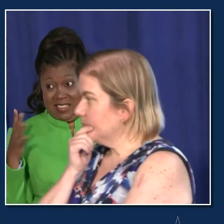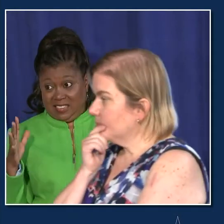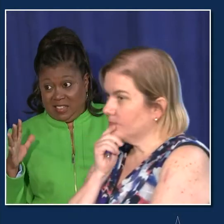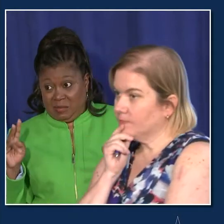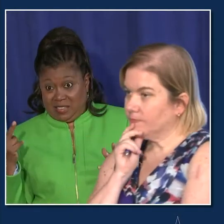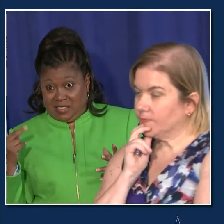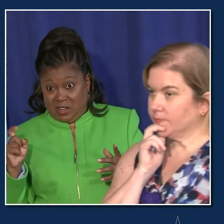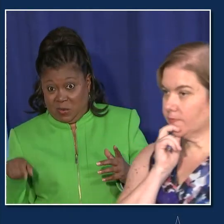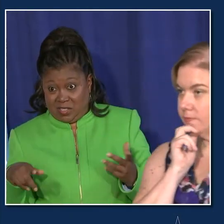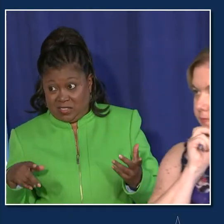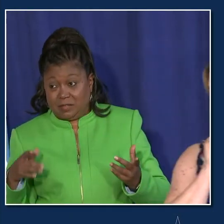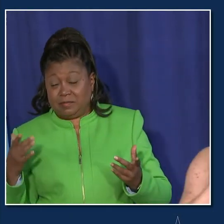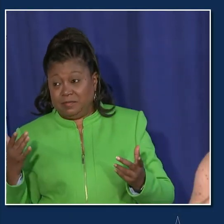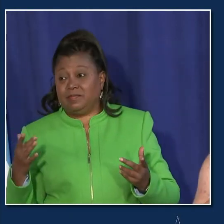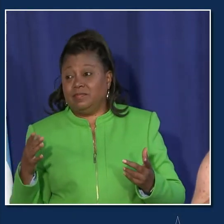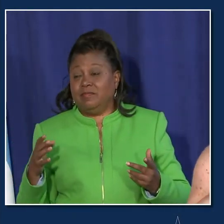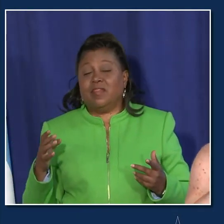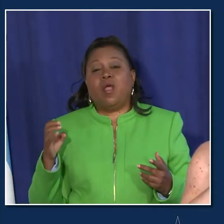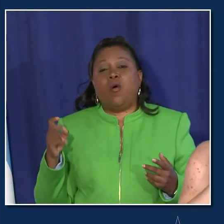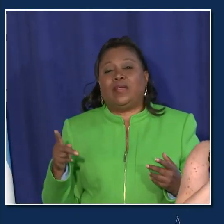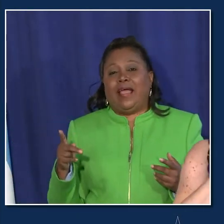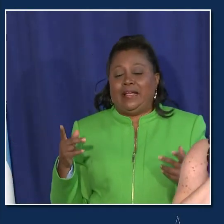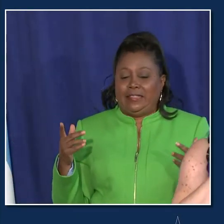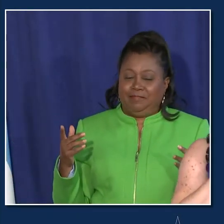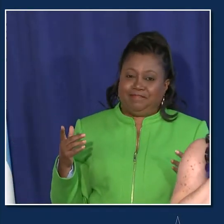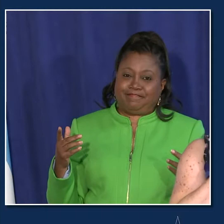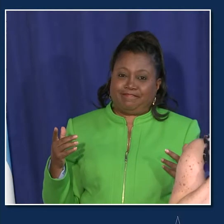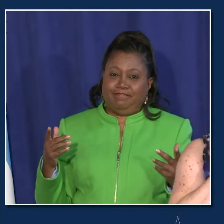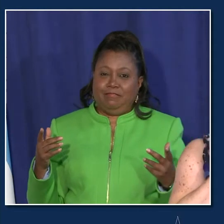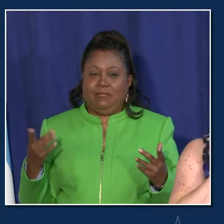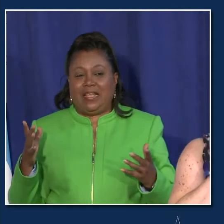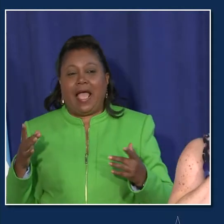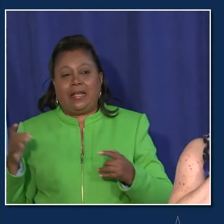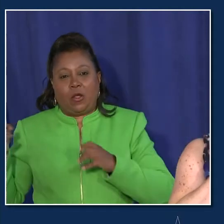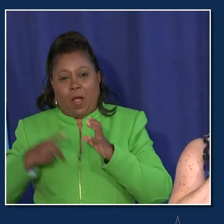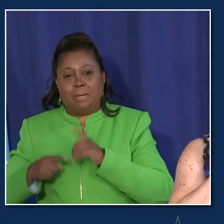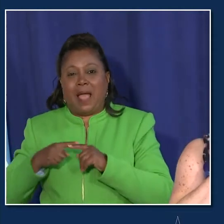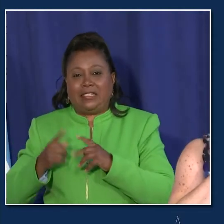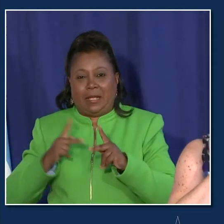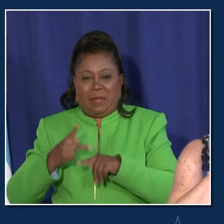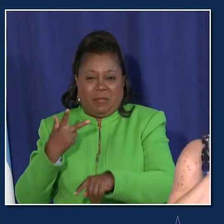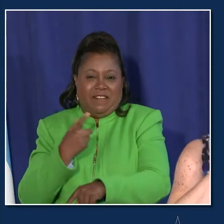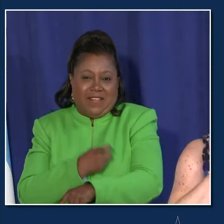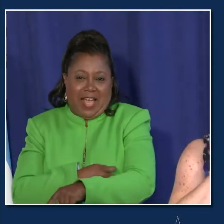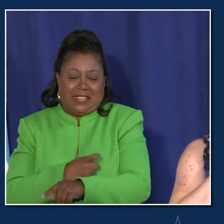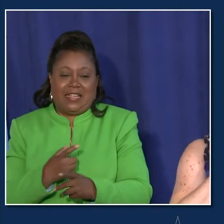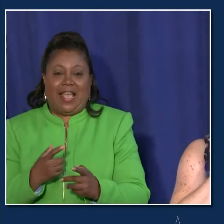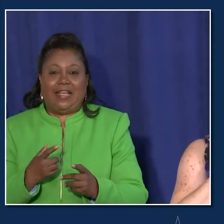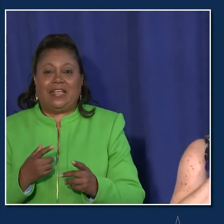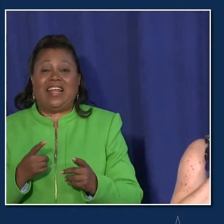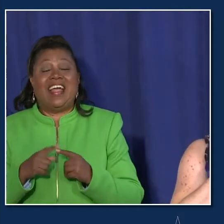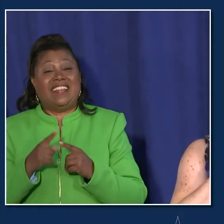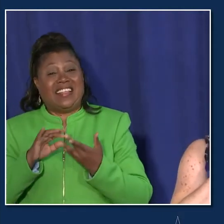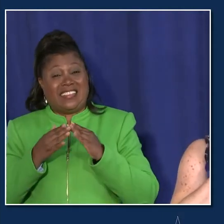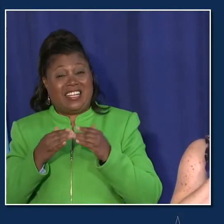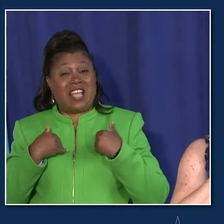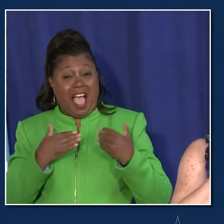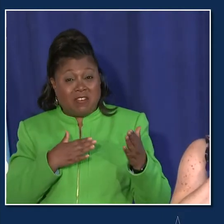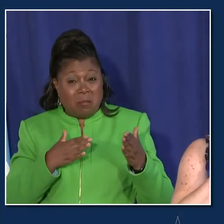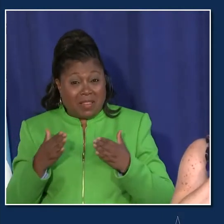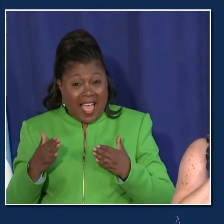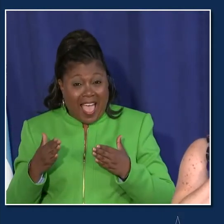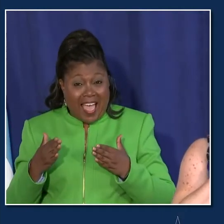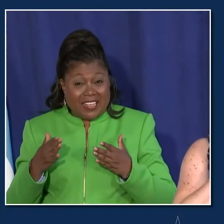My second question here? Yes. Go ahead. Okay. Kind of back to getting people vaccinated. Does the city have a